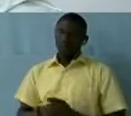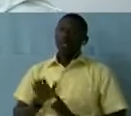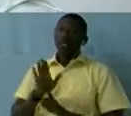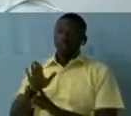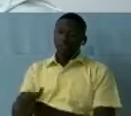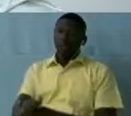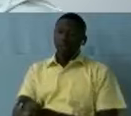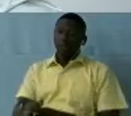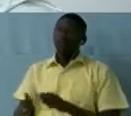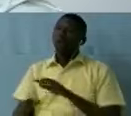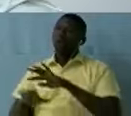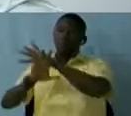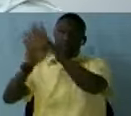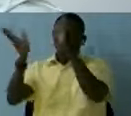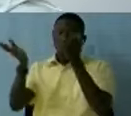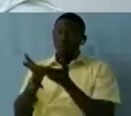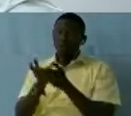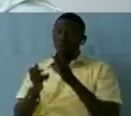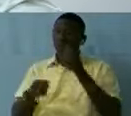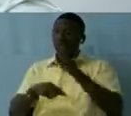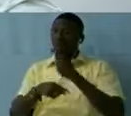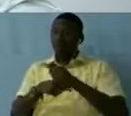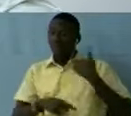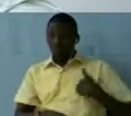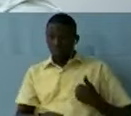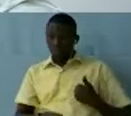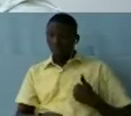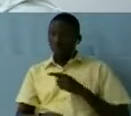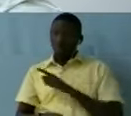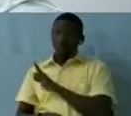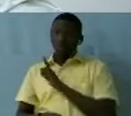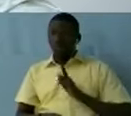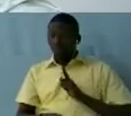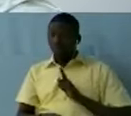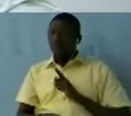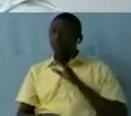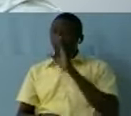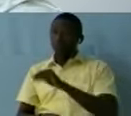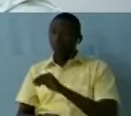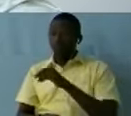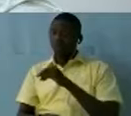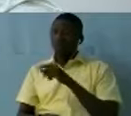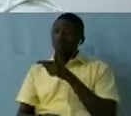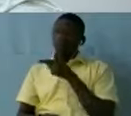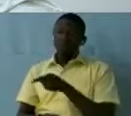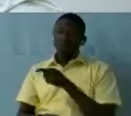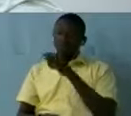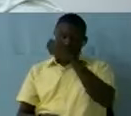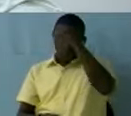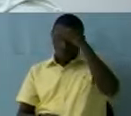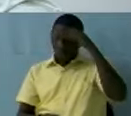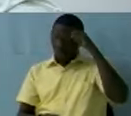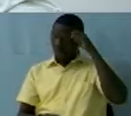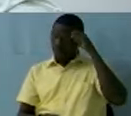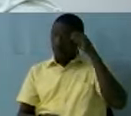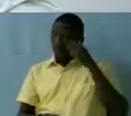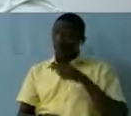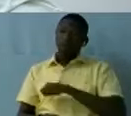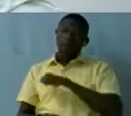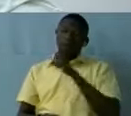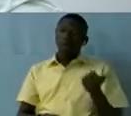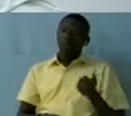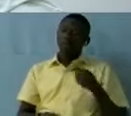ko gambian ko lu bebe jikiri ngala nyamen we do this work ko kan nyin do ko ke nya nyalema and